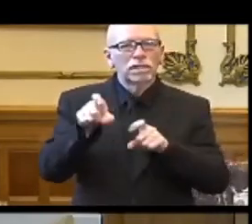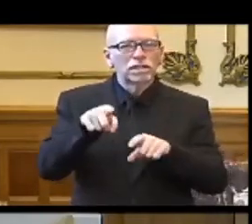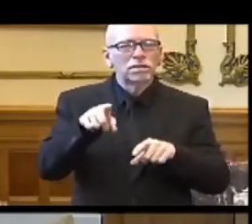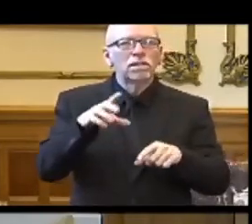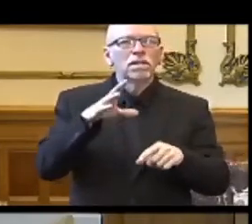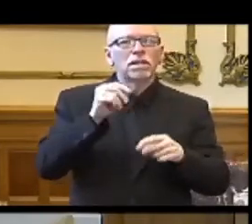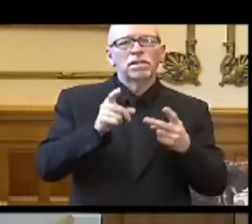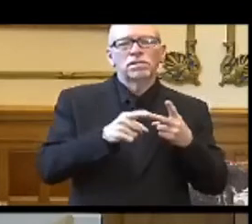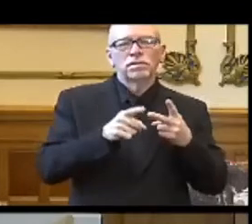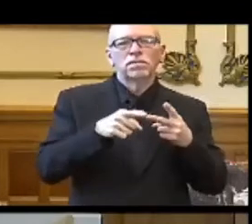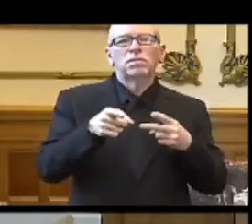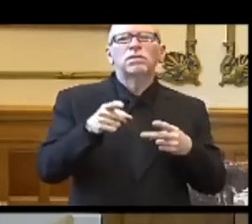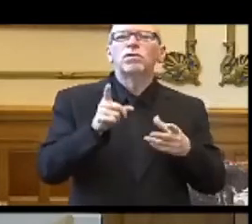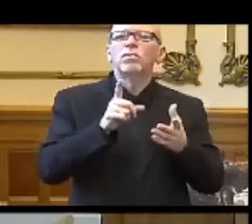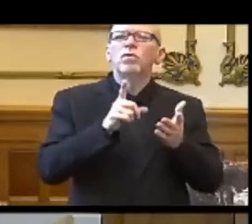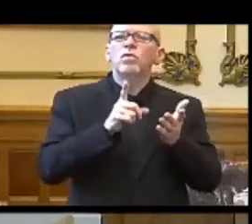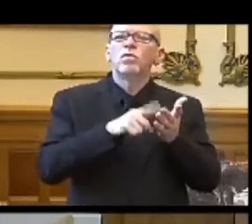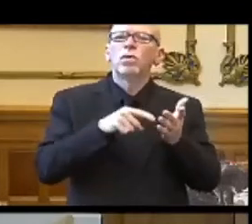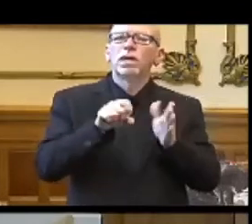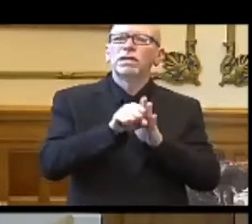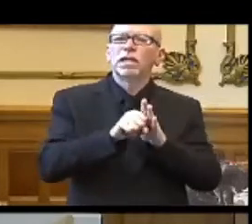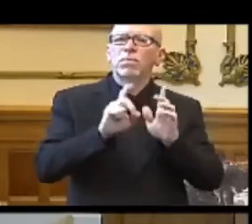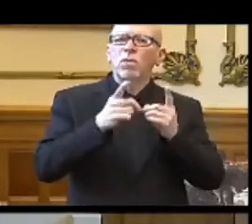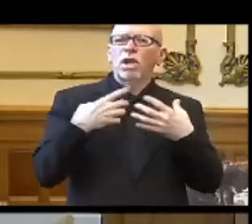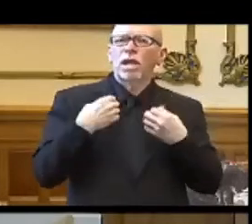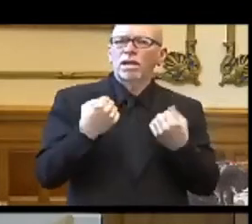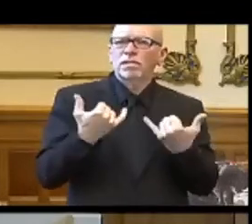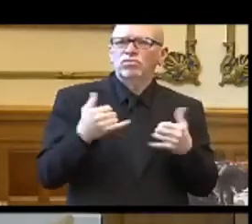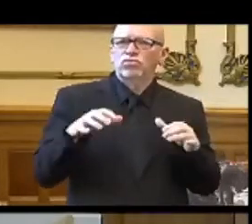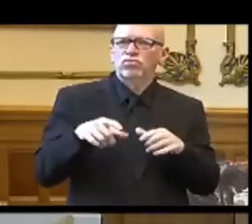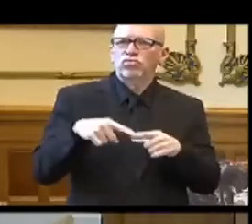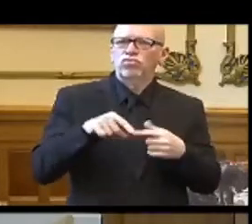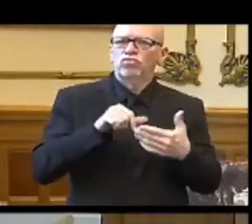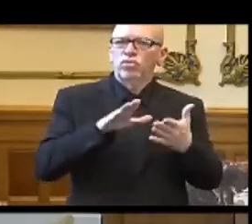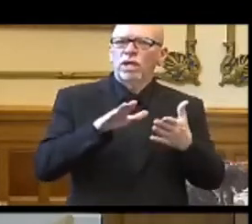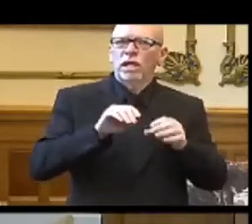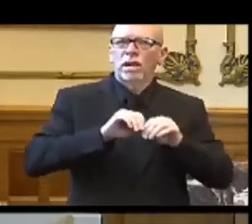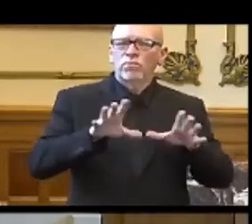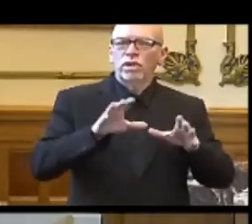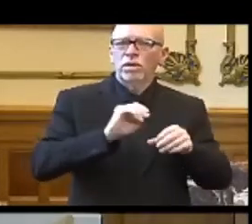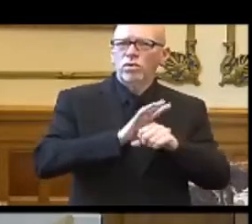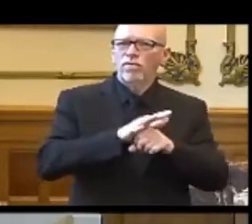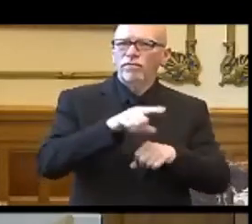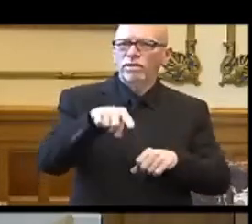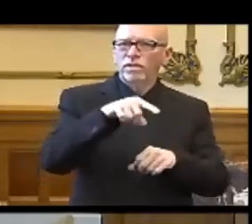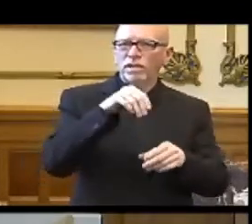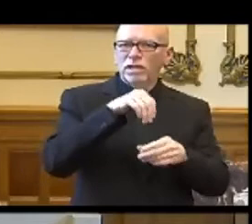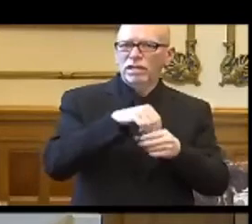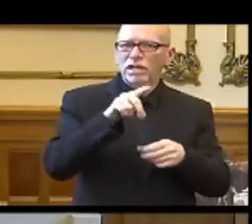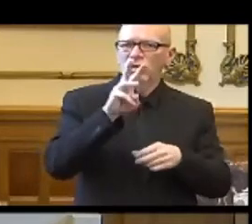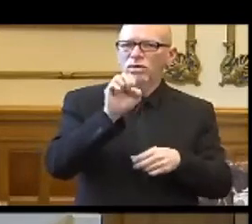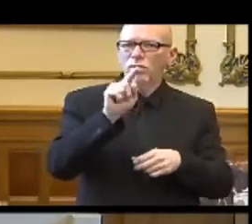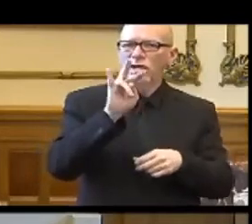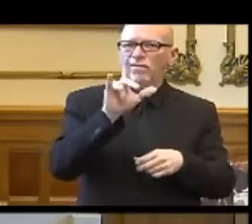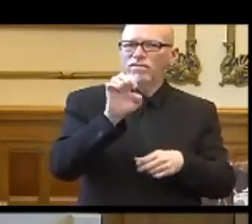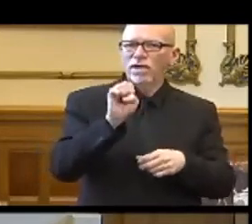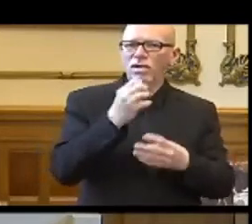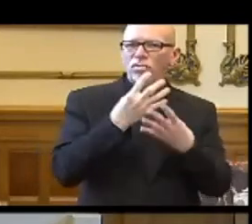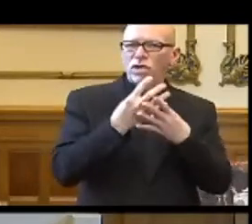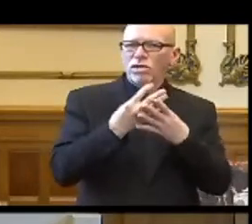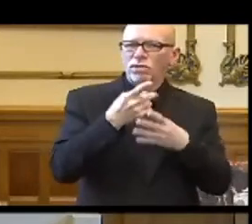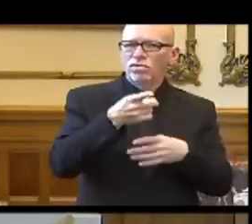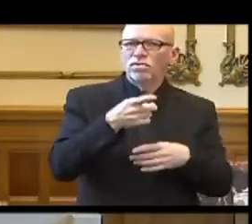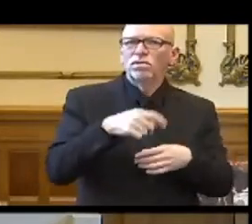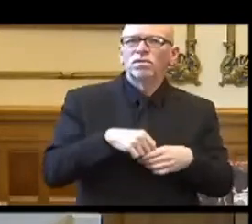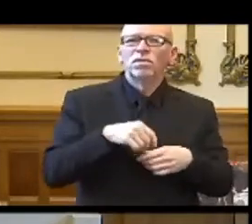And secondly, what is the State Department of Health currently doing to address the outbreak of COVID-19 within the Westville Correctional Facility?